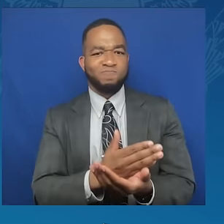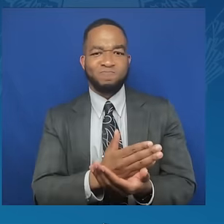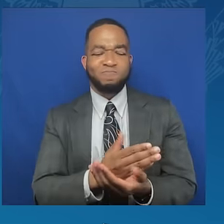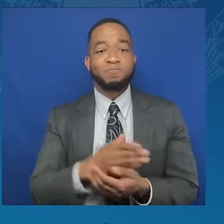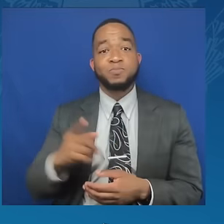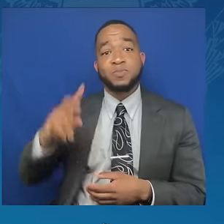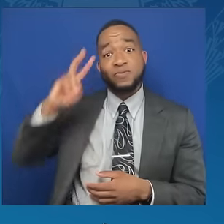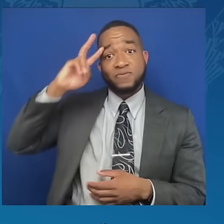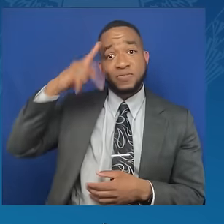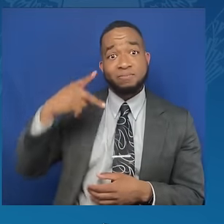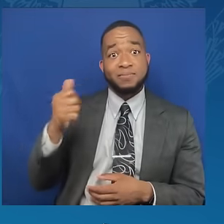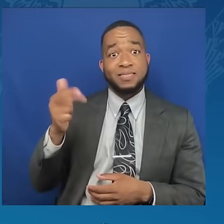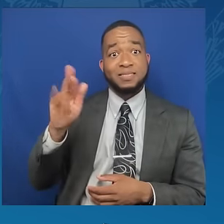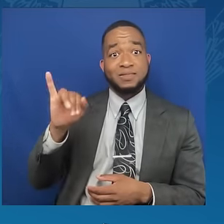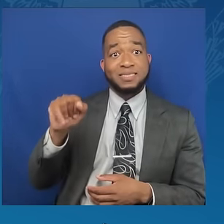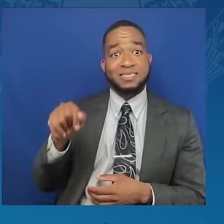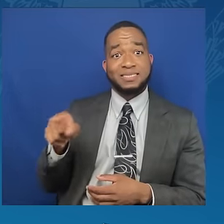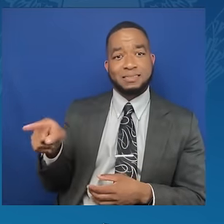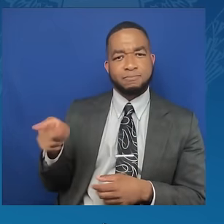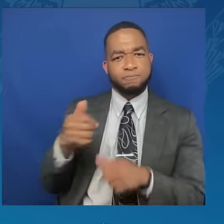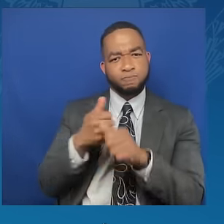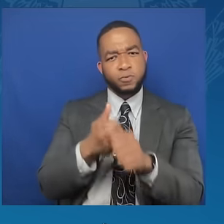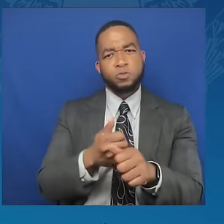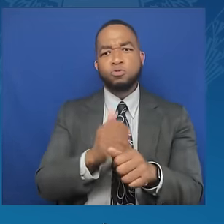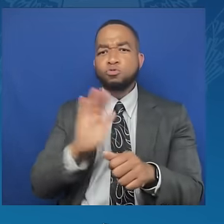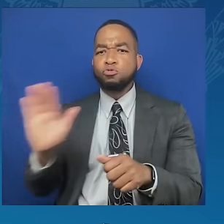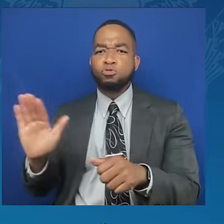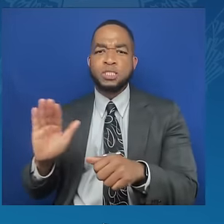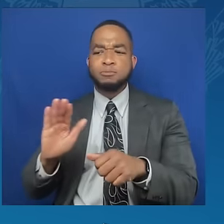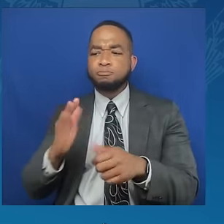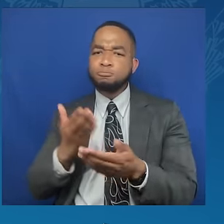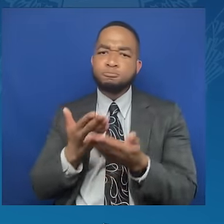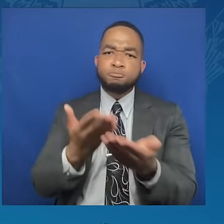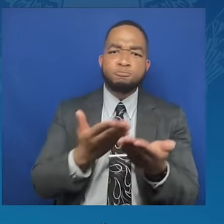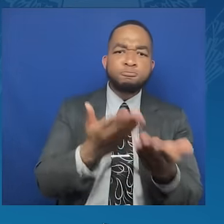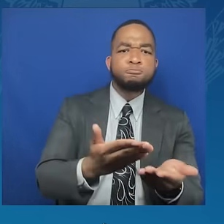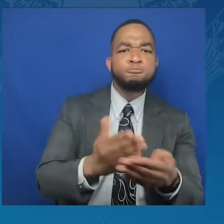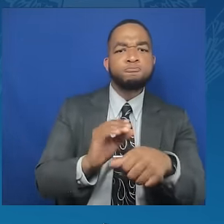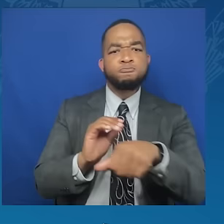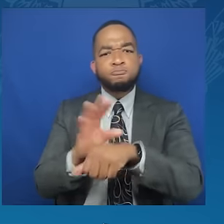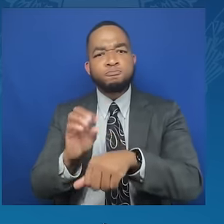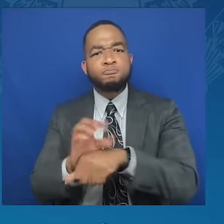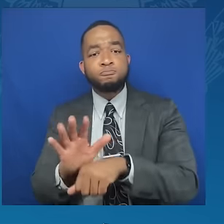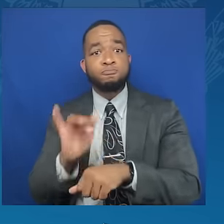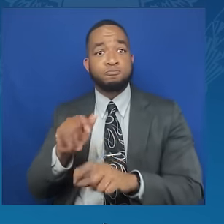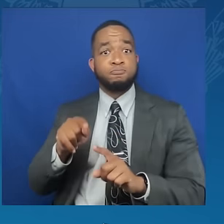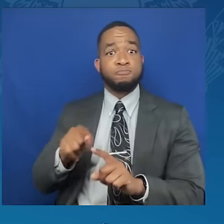Become the hopes and dreams of the slave realized.